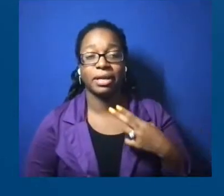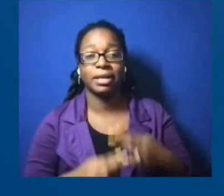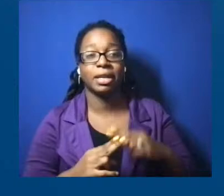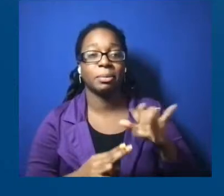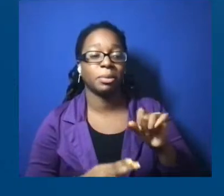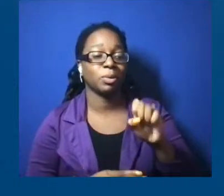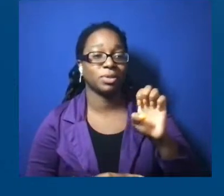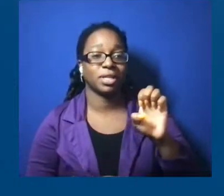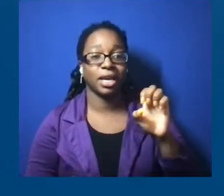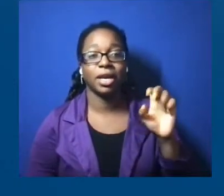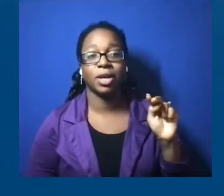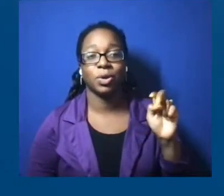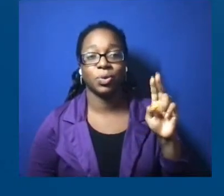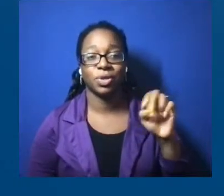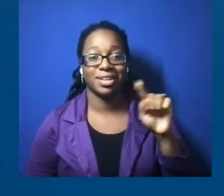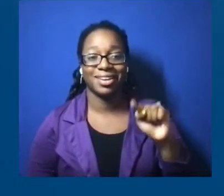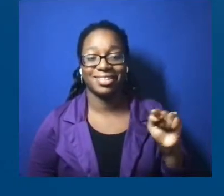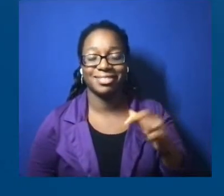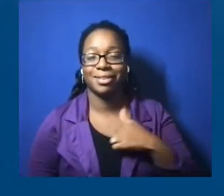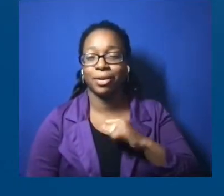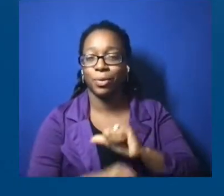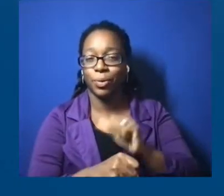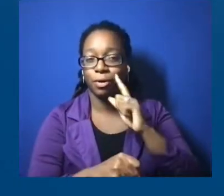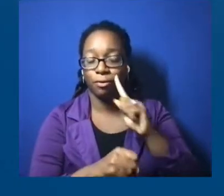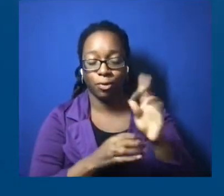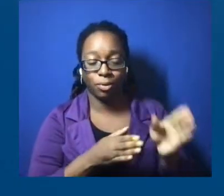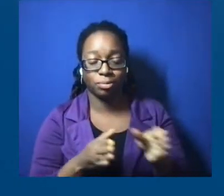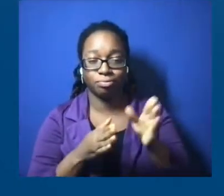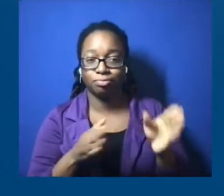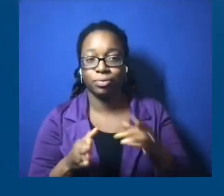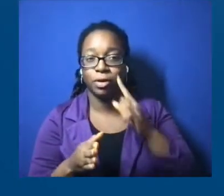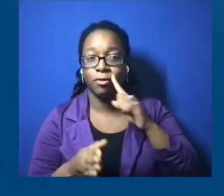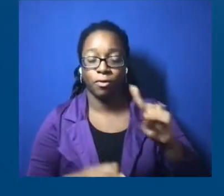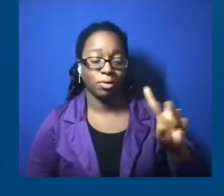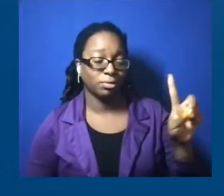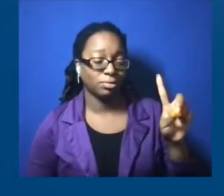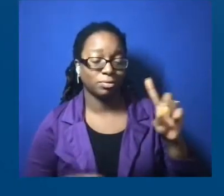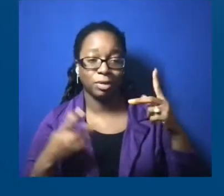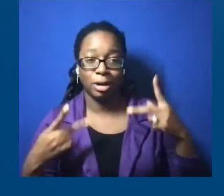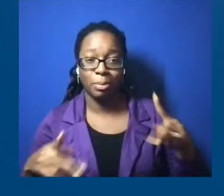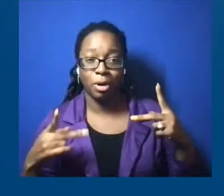I have the honor to work as the organizing director for the Democratic Party.